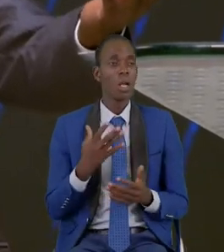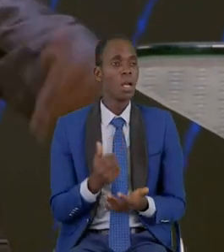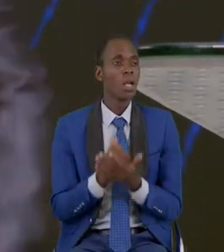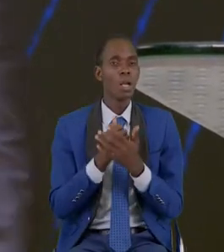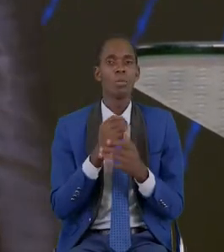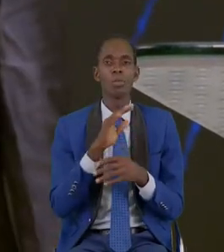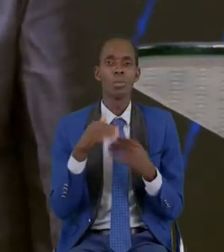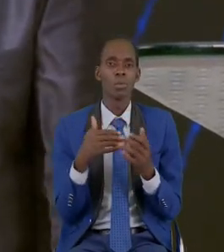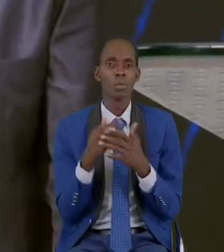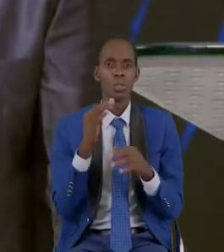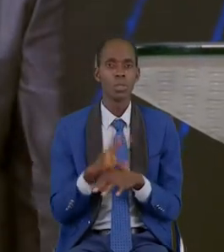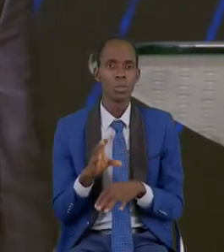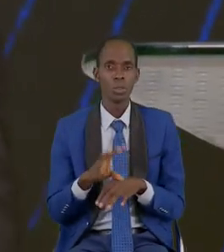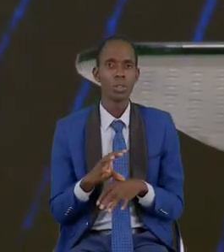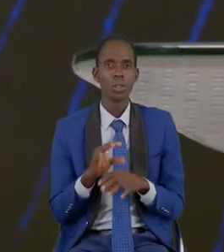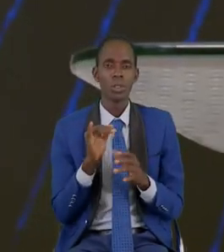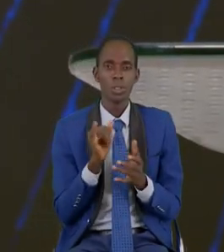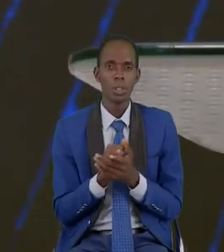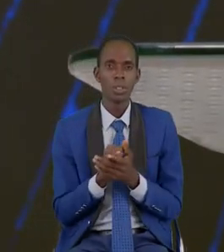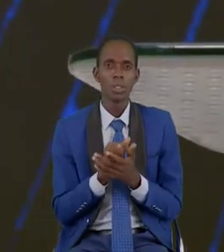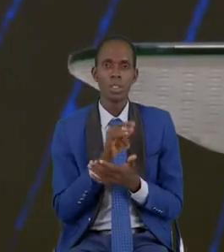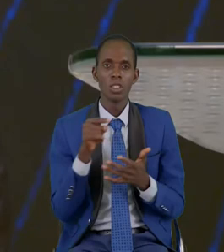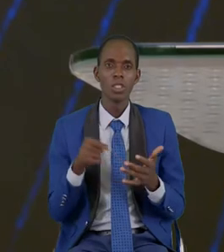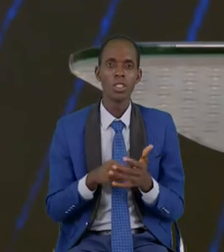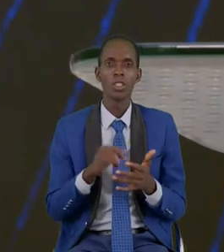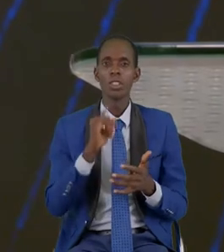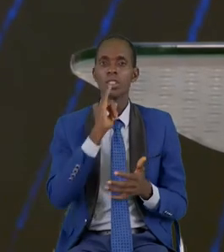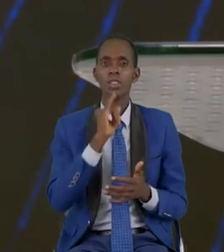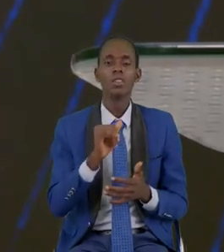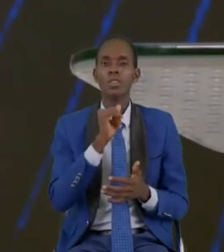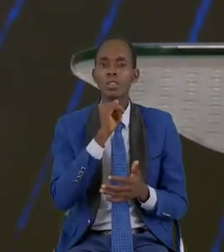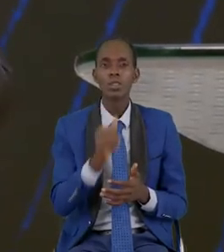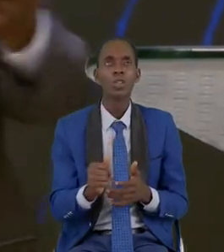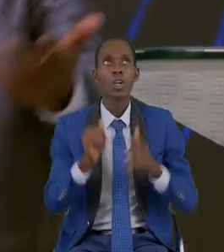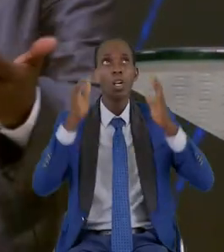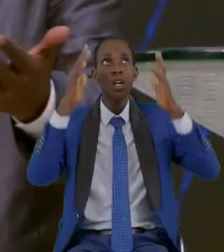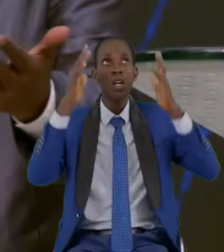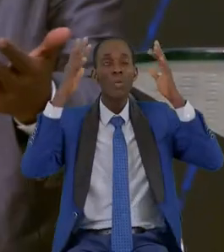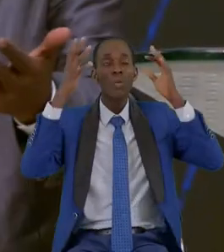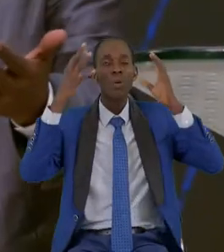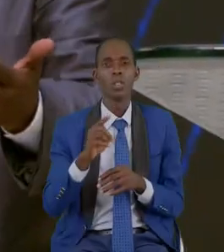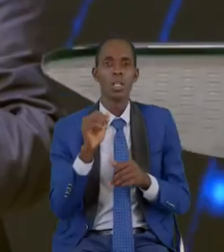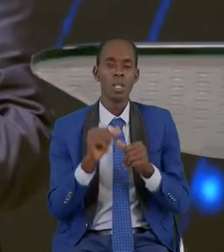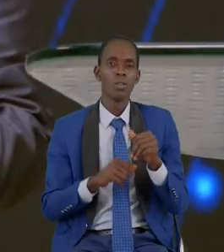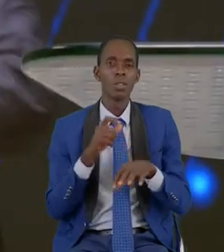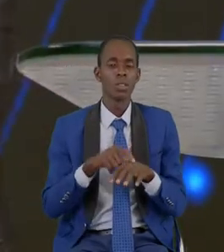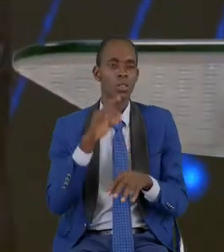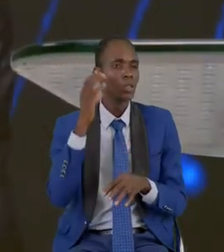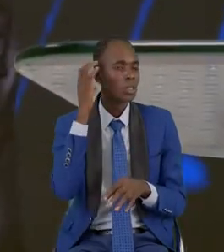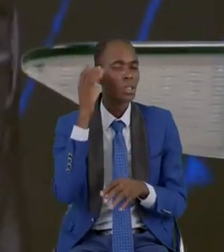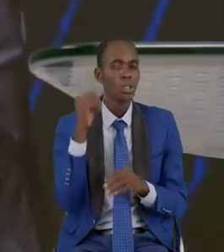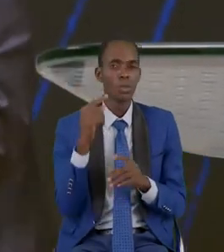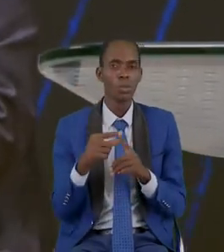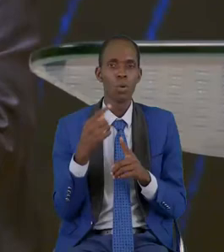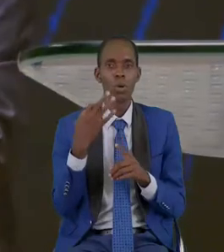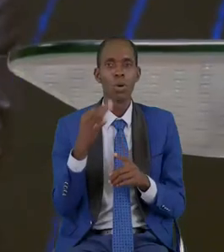church, that this is not expected of you. Every time we hear the word of God, you